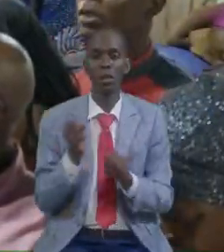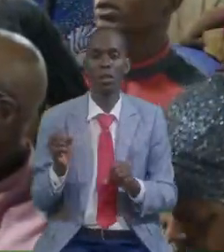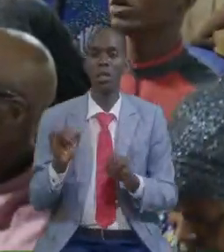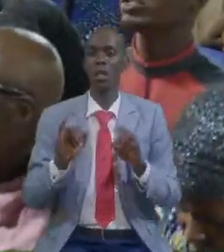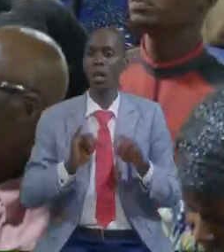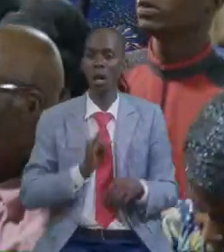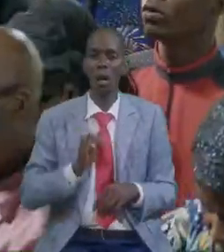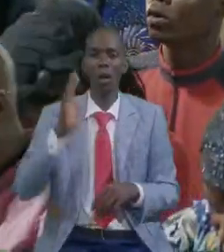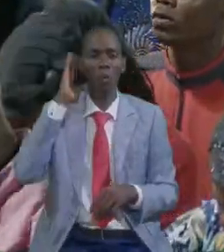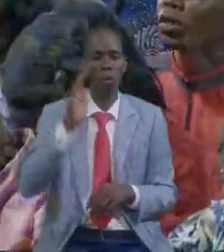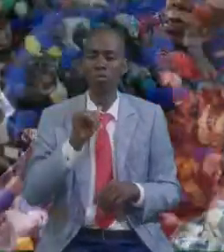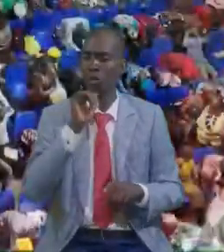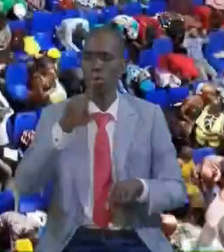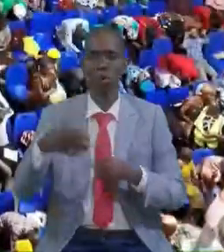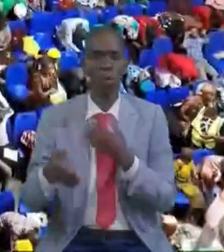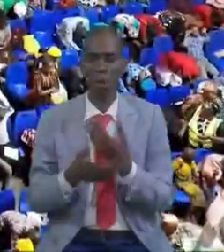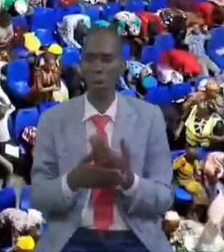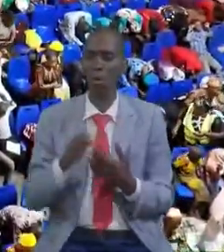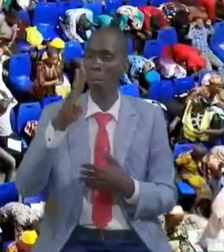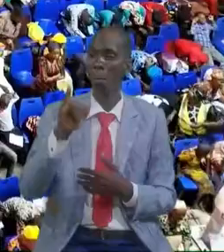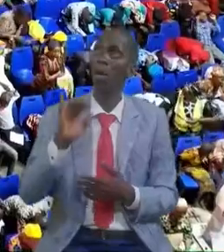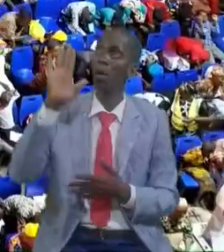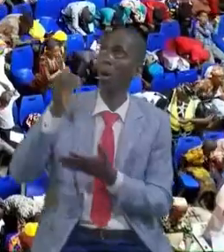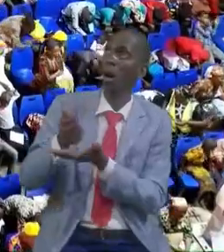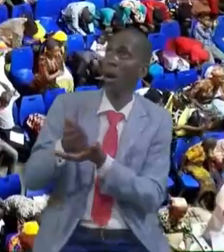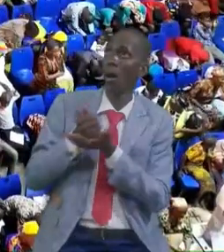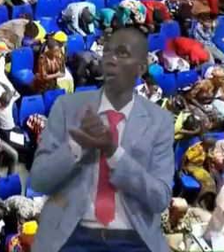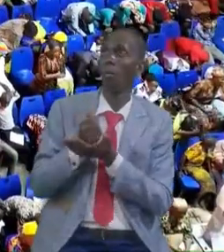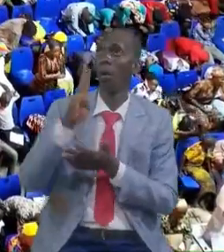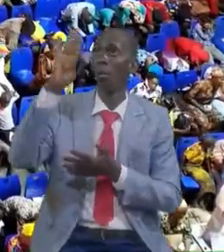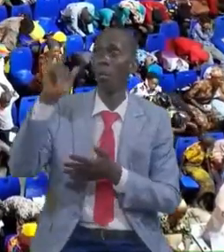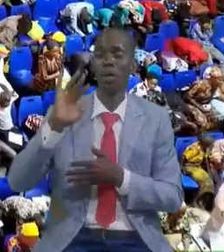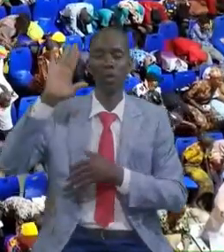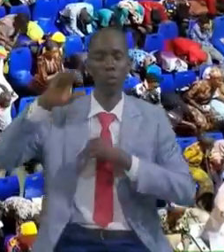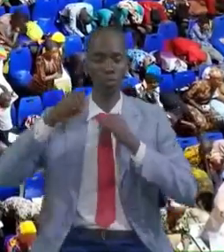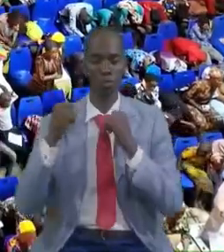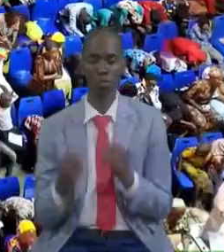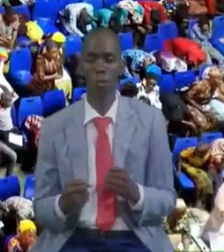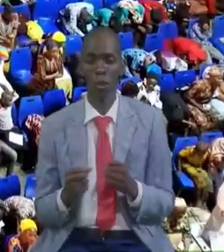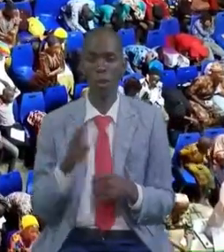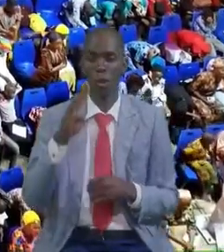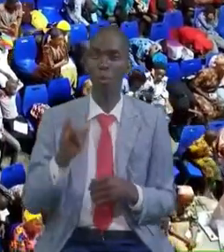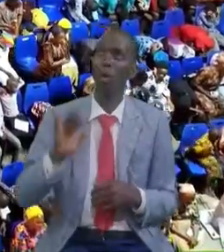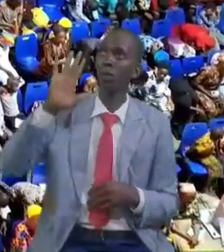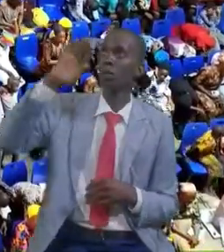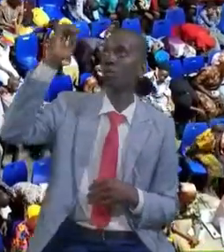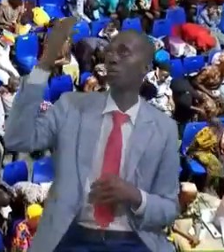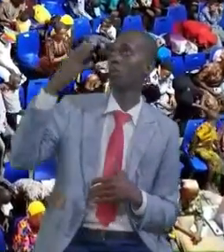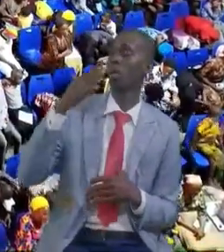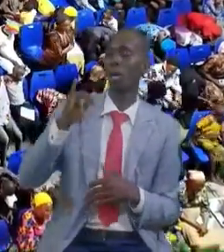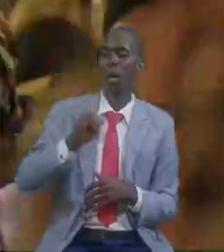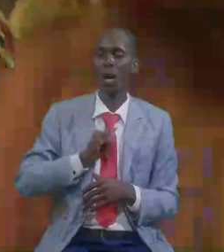go back. By your help, by your strength, by your grace, I will not